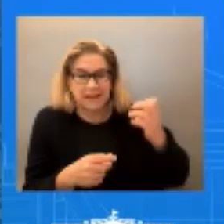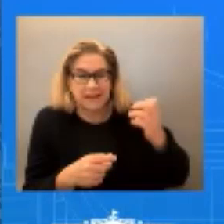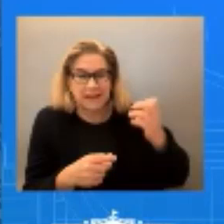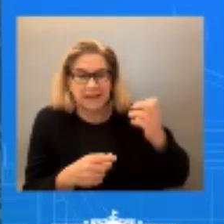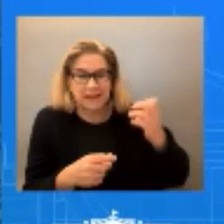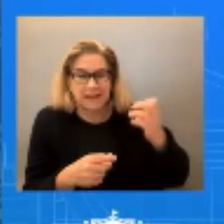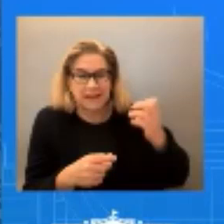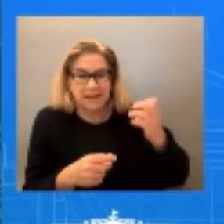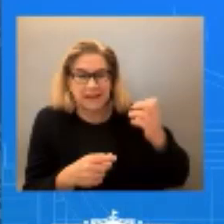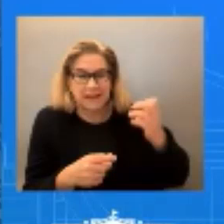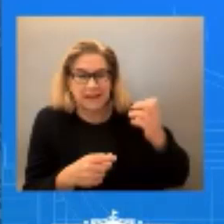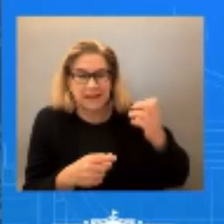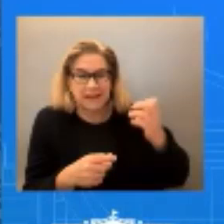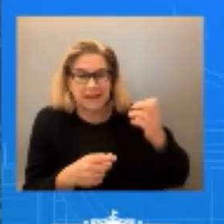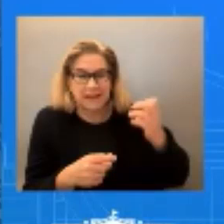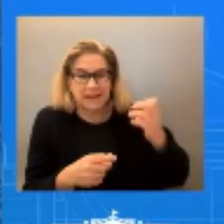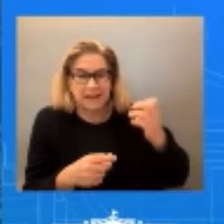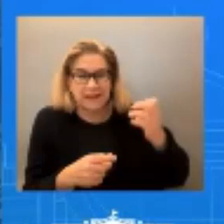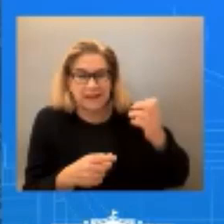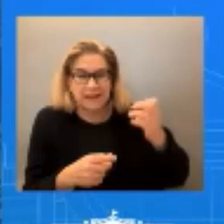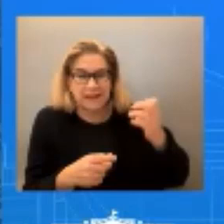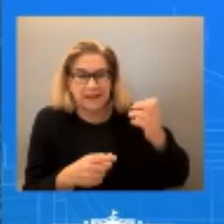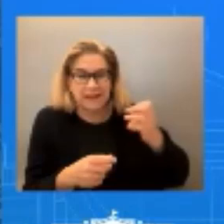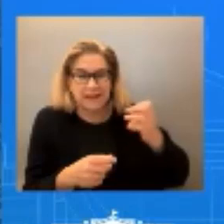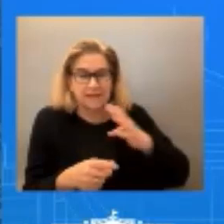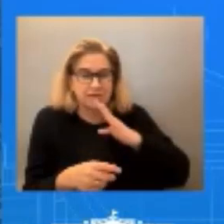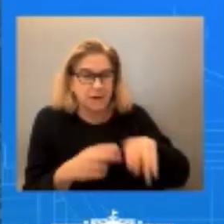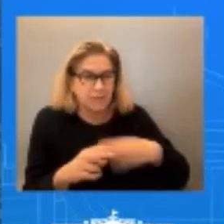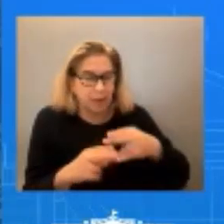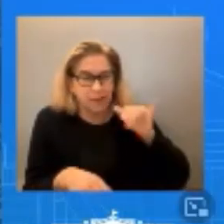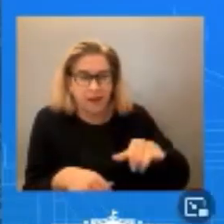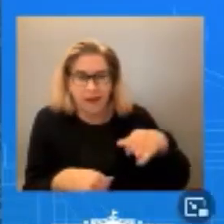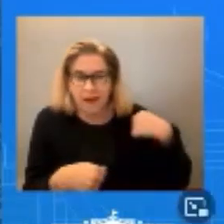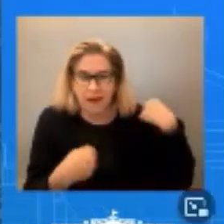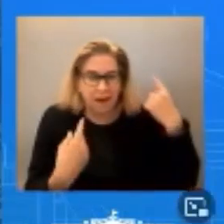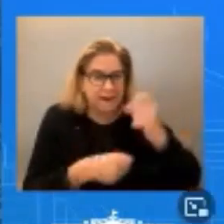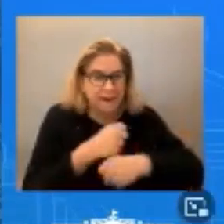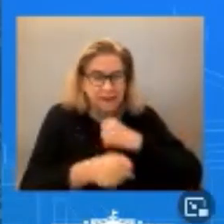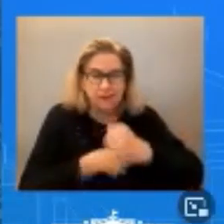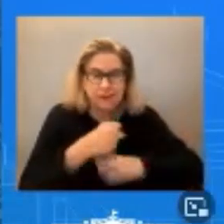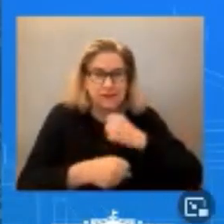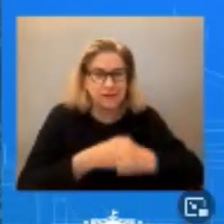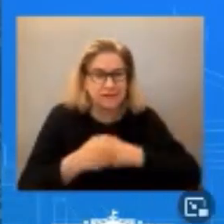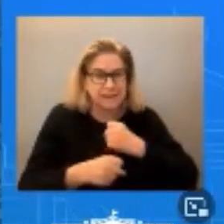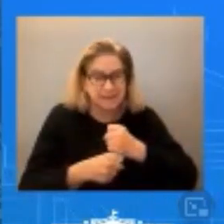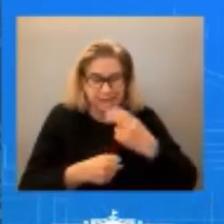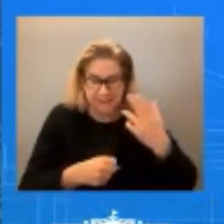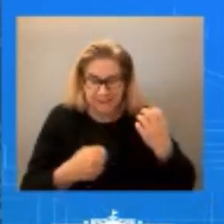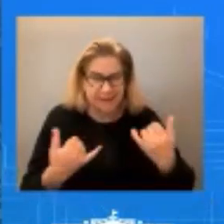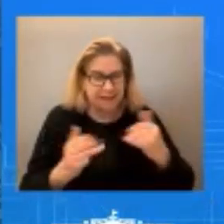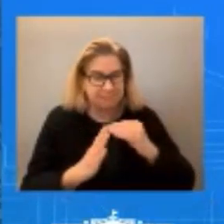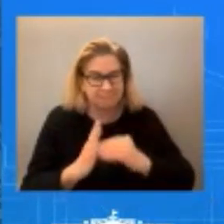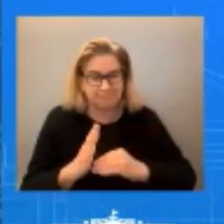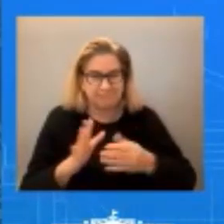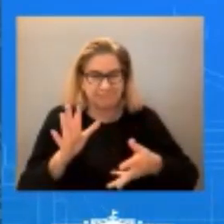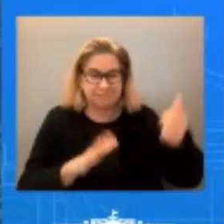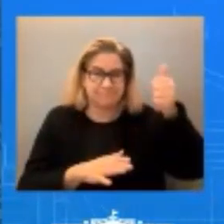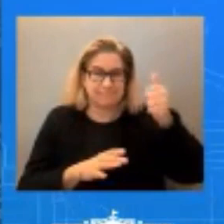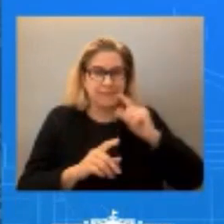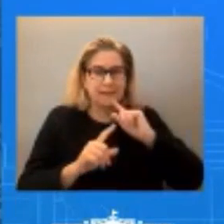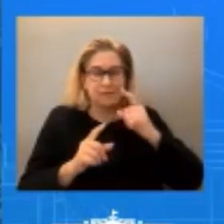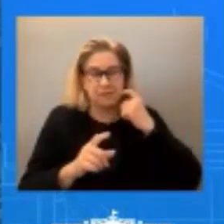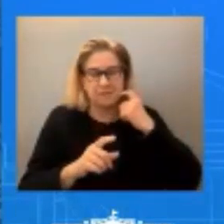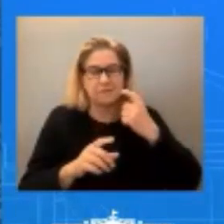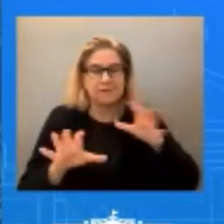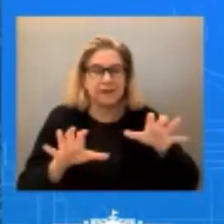I thought that was a really good line from their show today. Historic executive actions, as I just laid out moments ago. But when it comes to really truly dealing with this